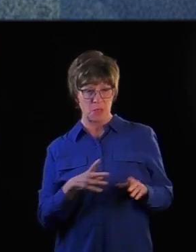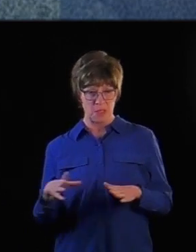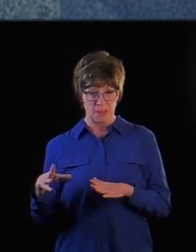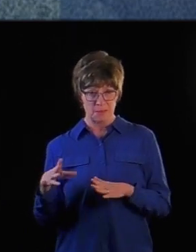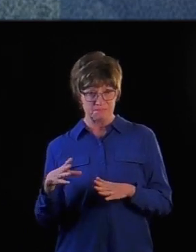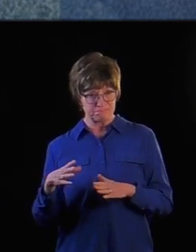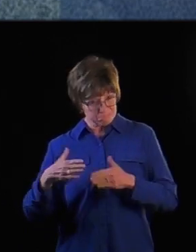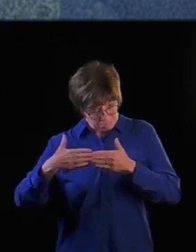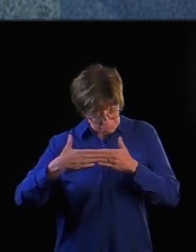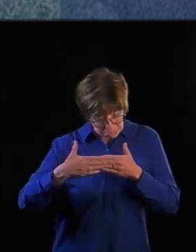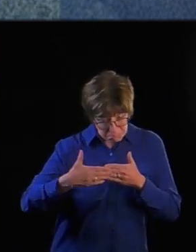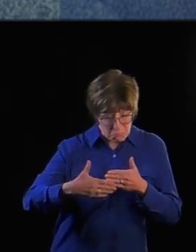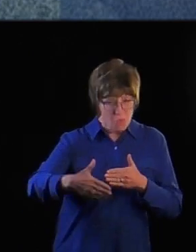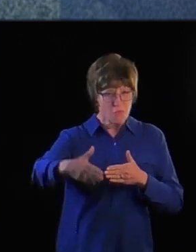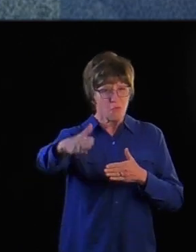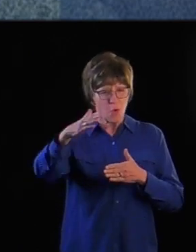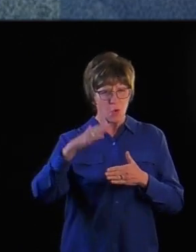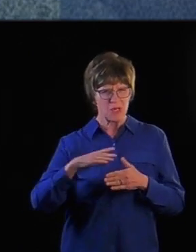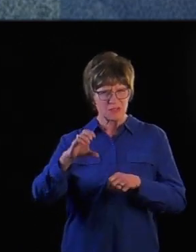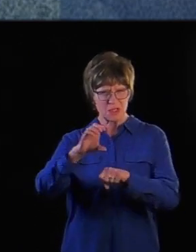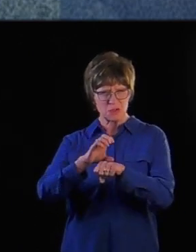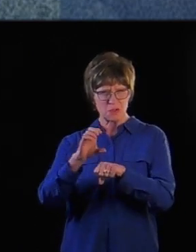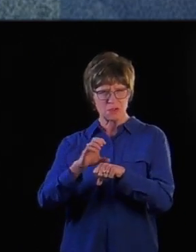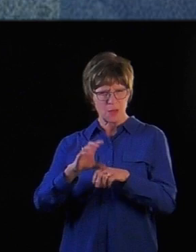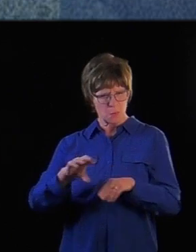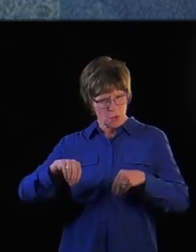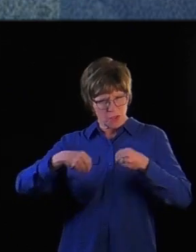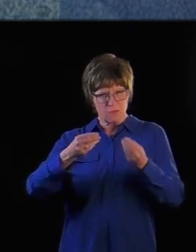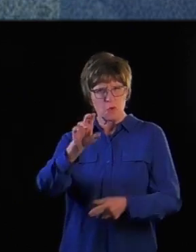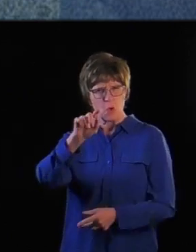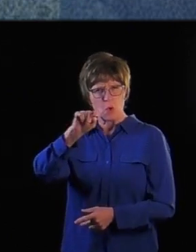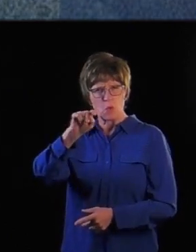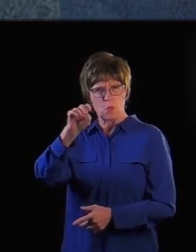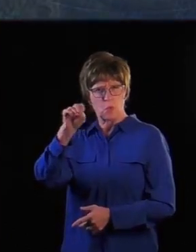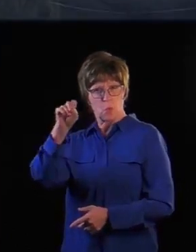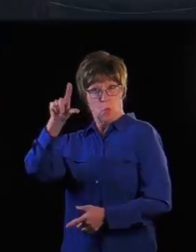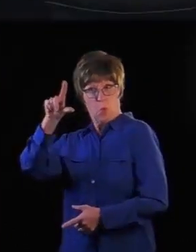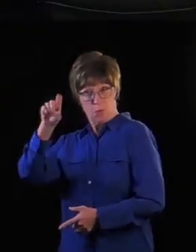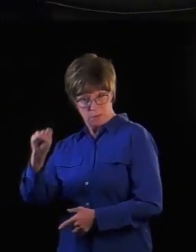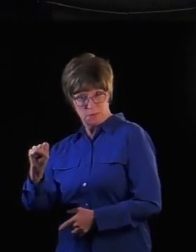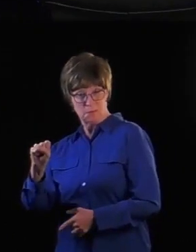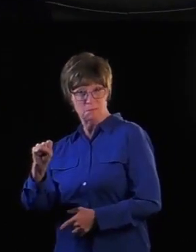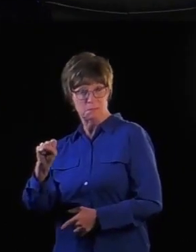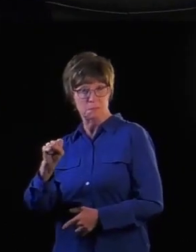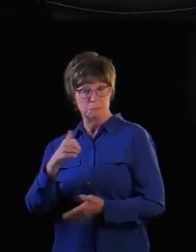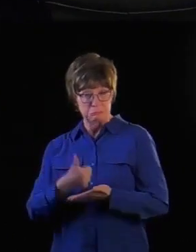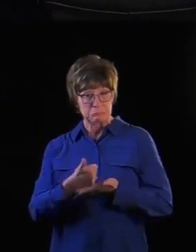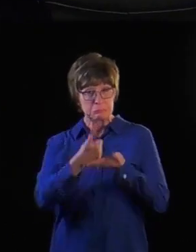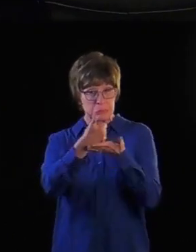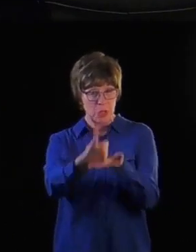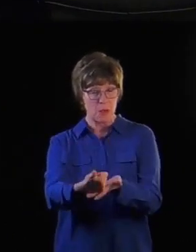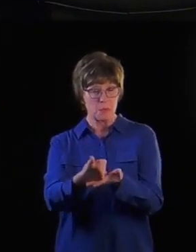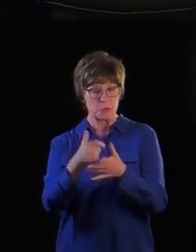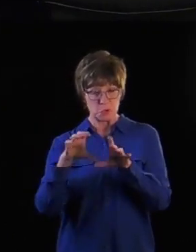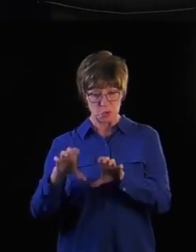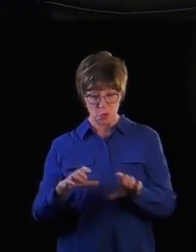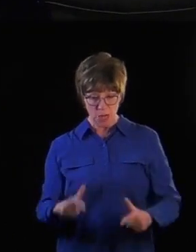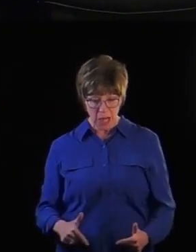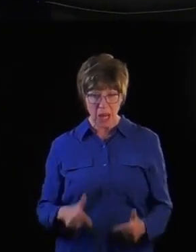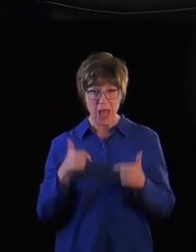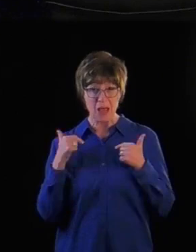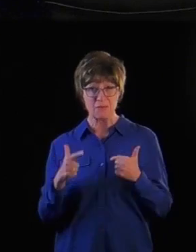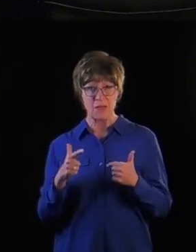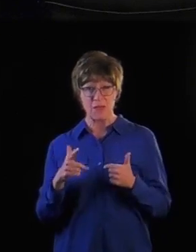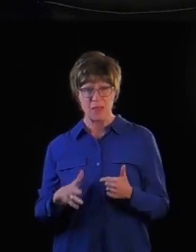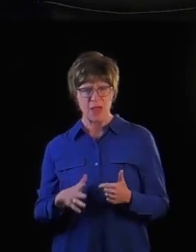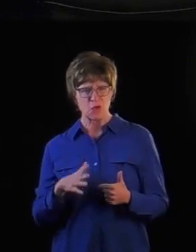we're doing is that we're putting tools in your tool belt, so to speak. That as you are doing life, that you are